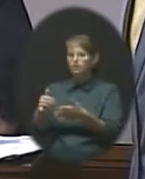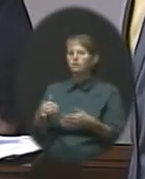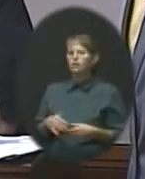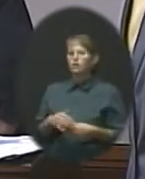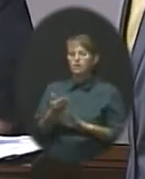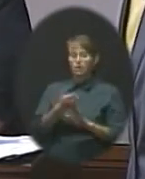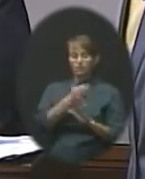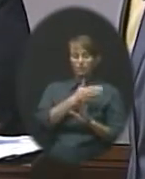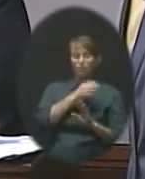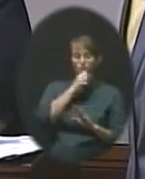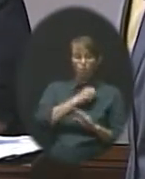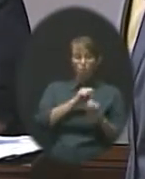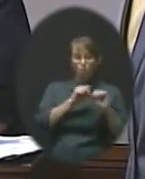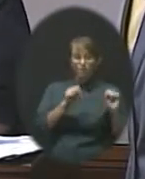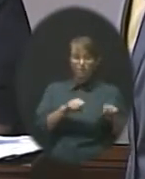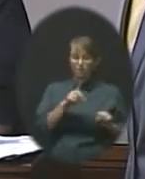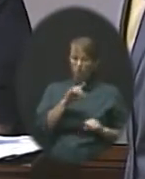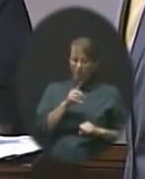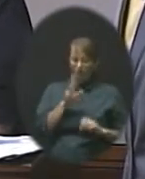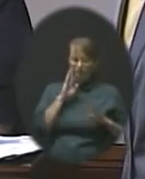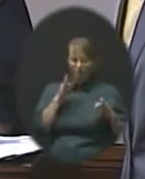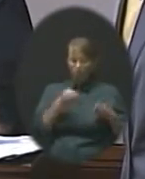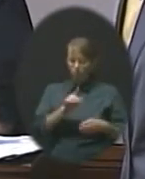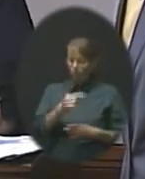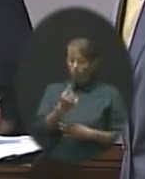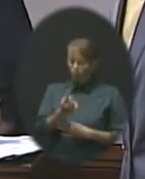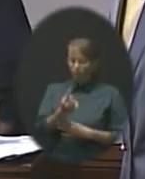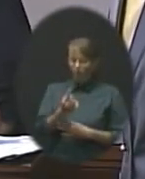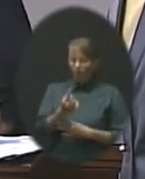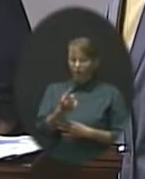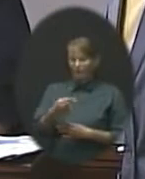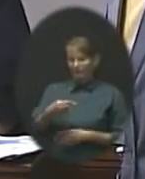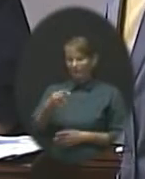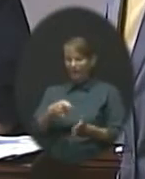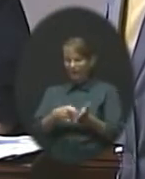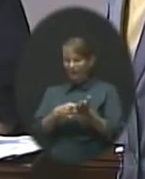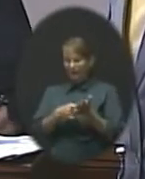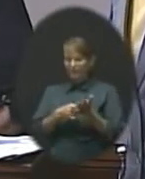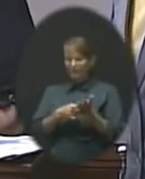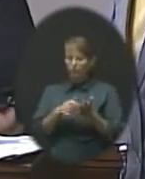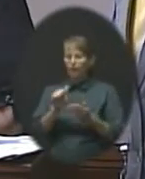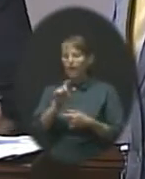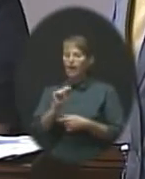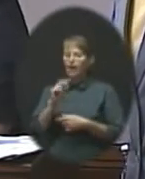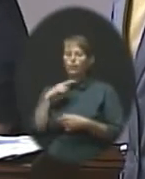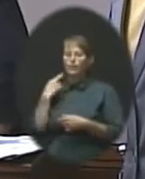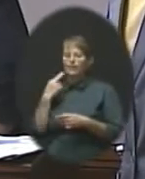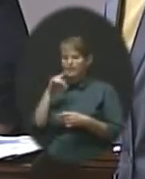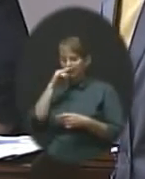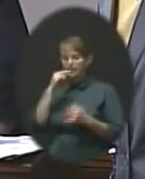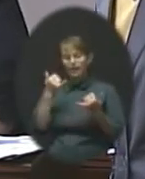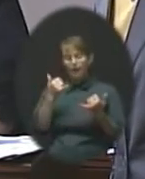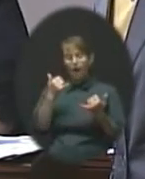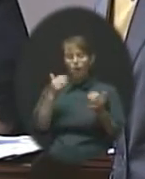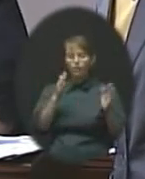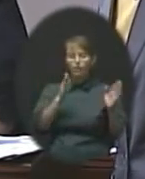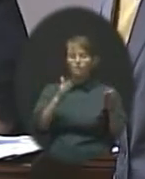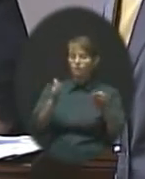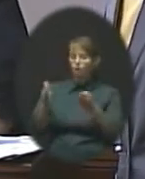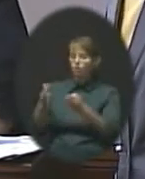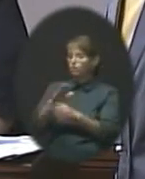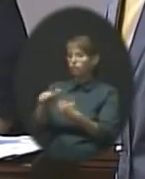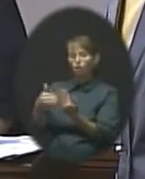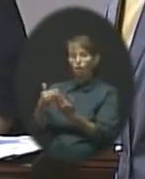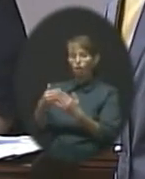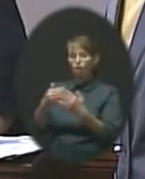really did kind of focus on just our high needs or at-risk kids. Now we get to focus on all kids. So it's a good